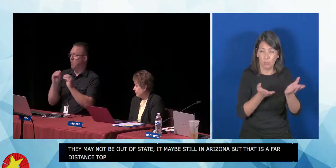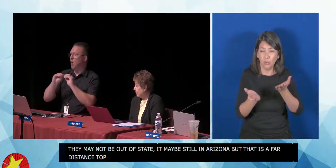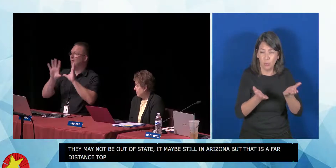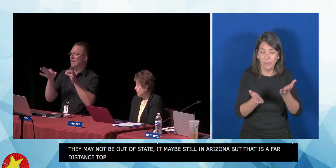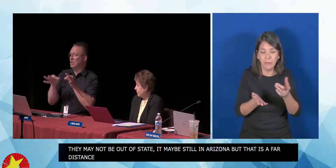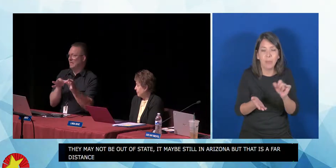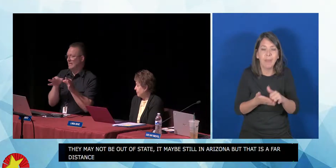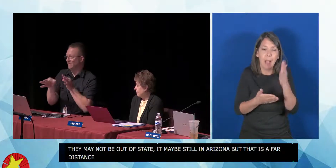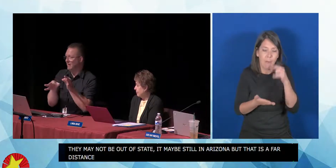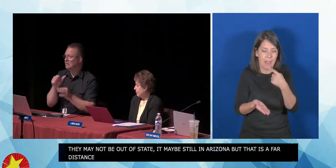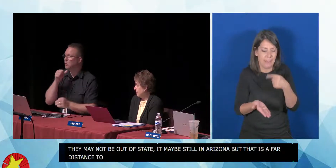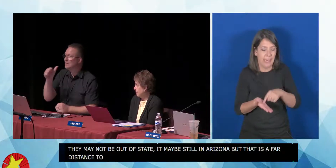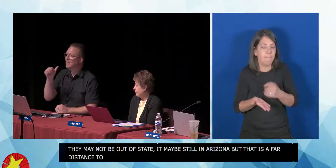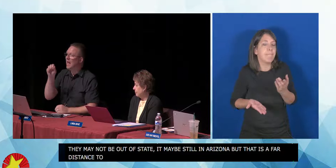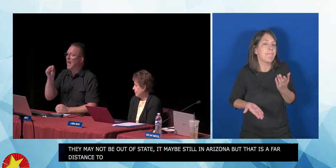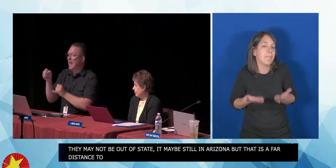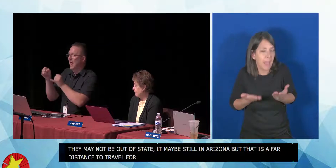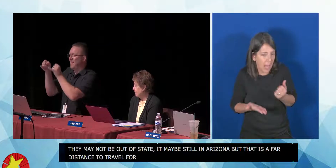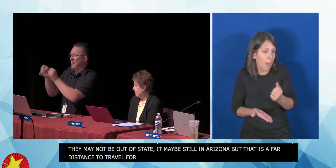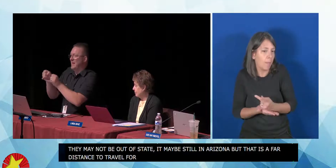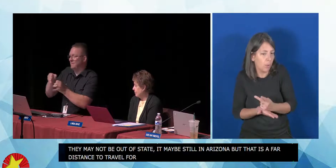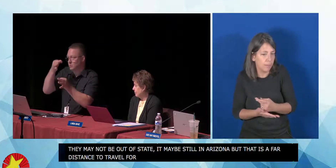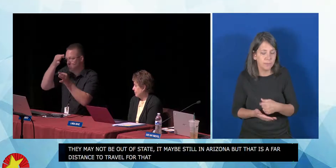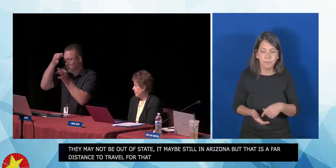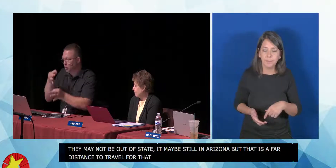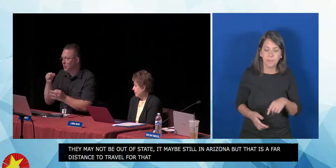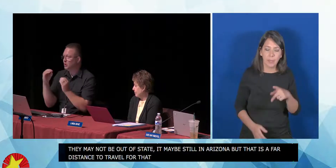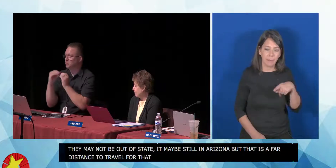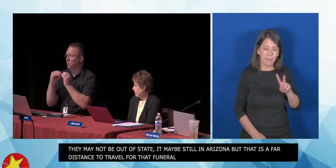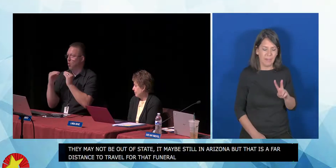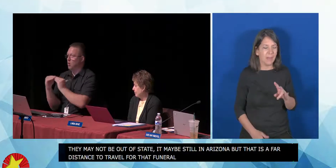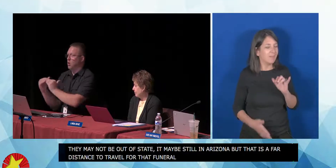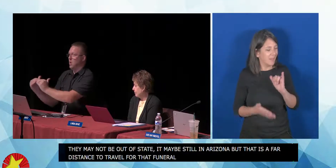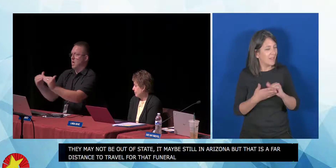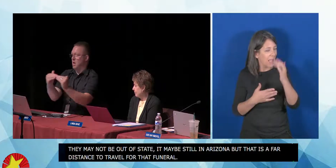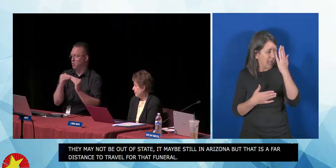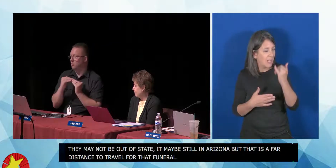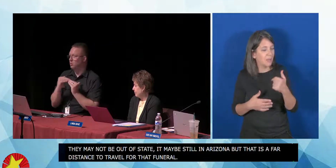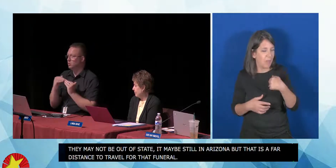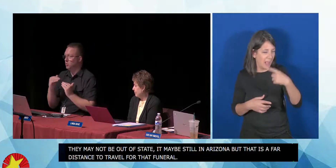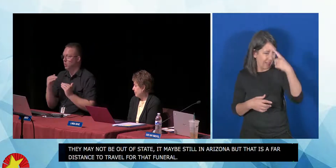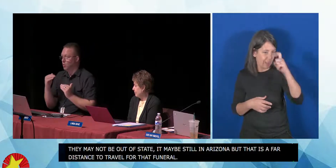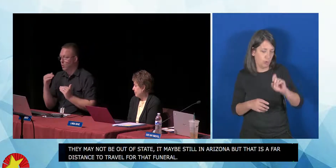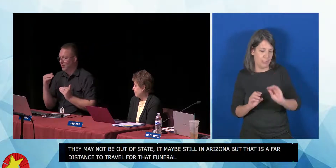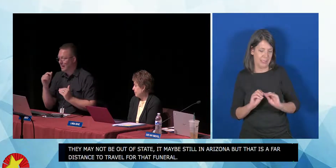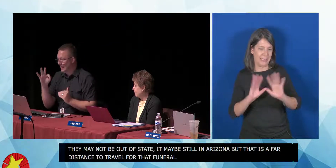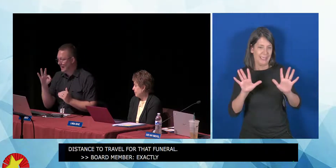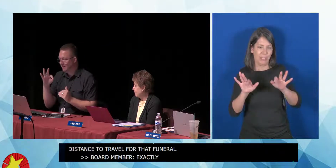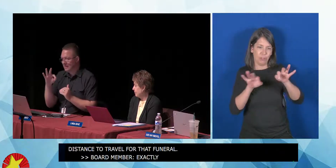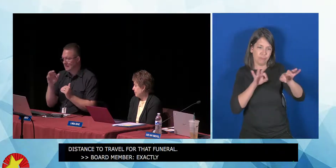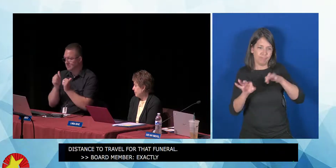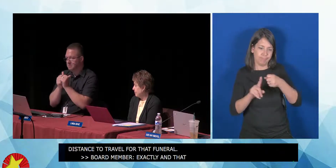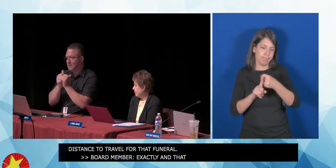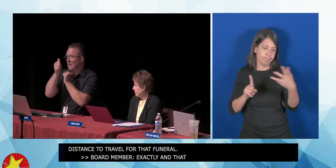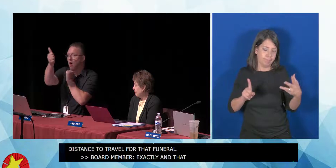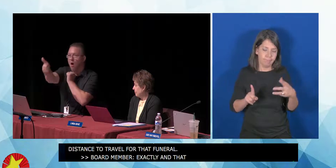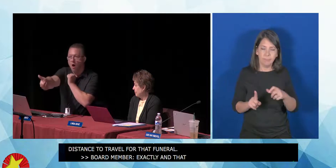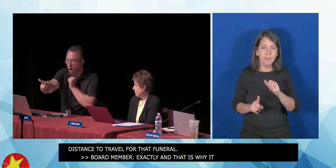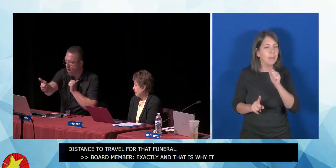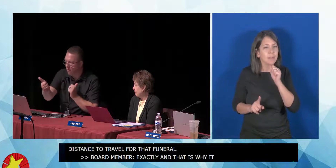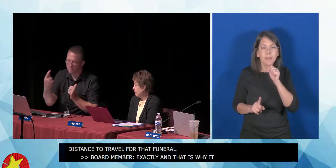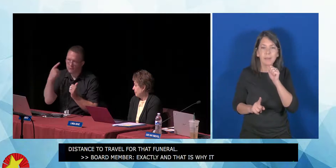Exactly, and that's why I think that it should be more clearly delineated. That way it's not at the discretion of